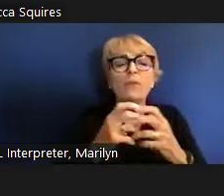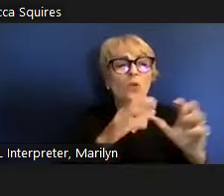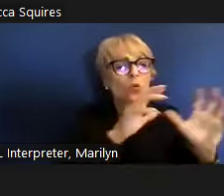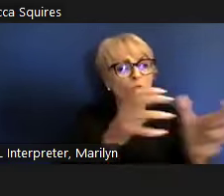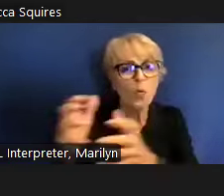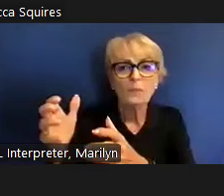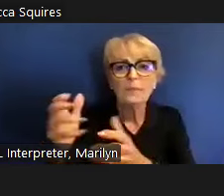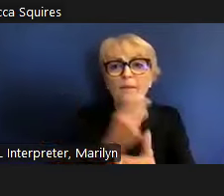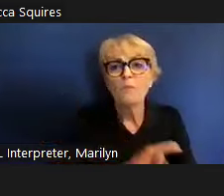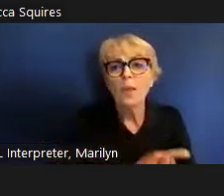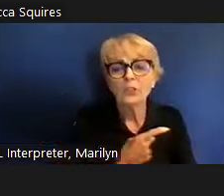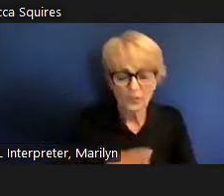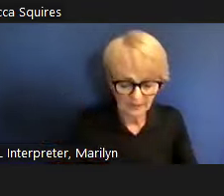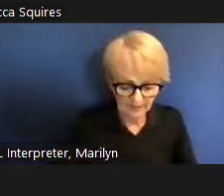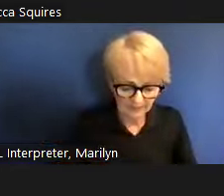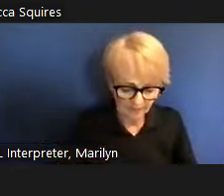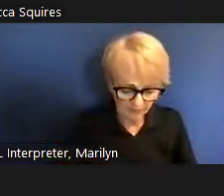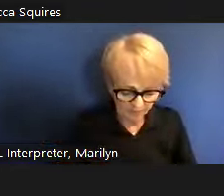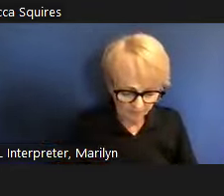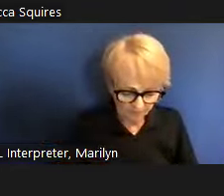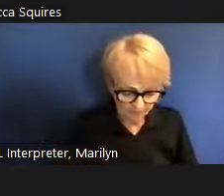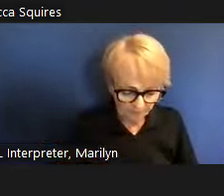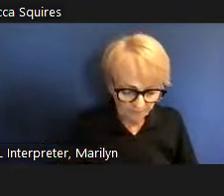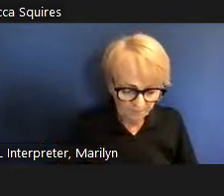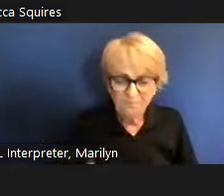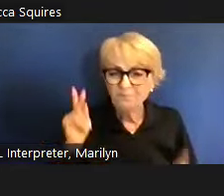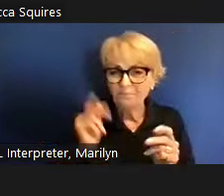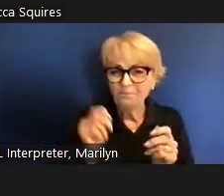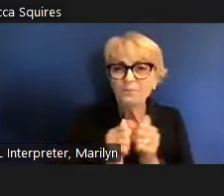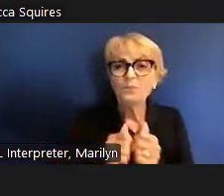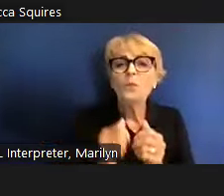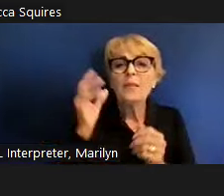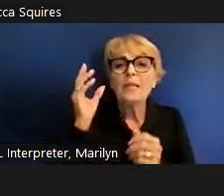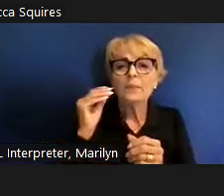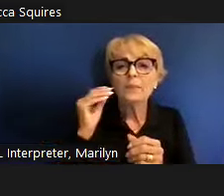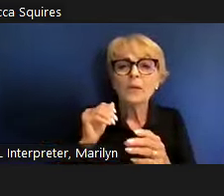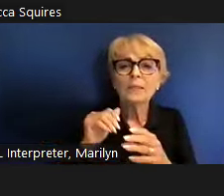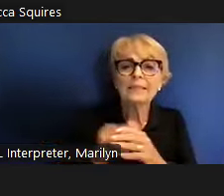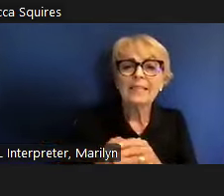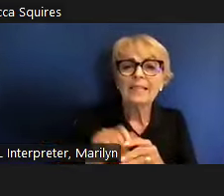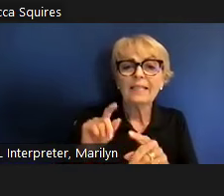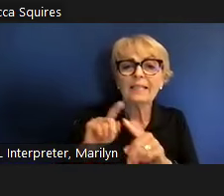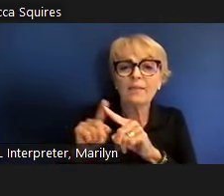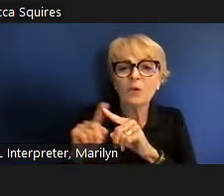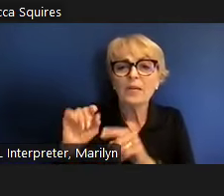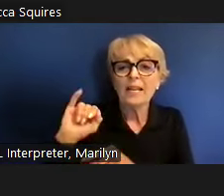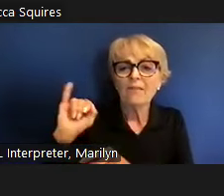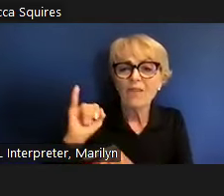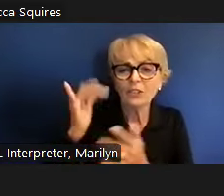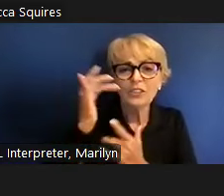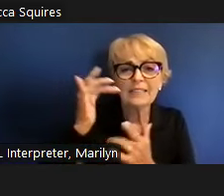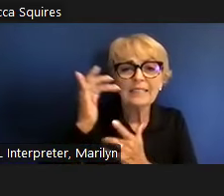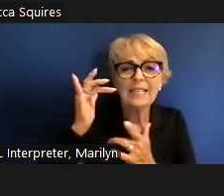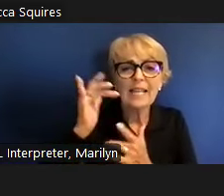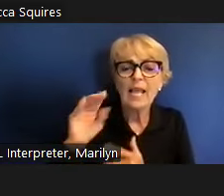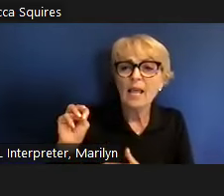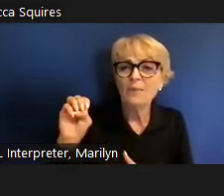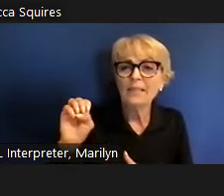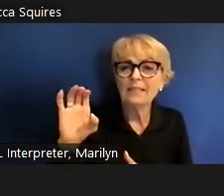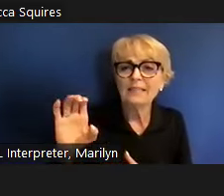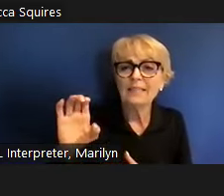patients, people with experience in ME/CFS, infectious diseases, a variety of different